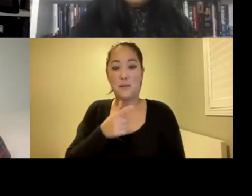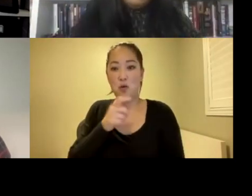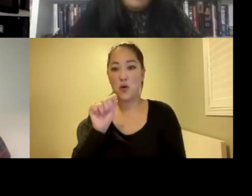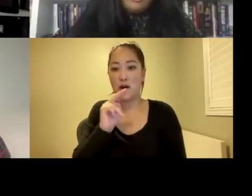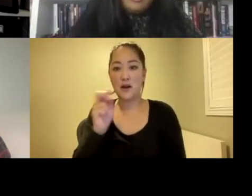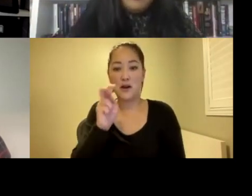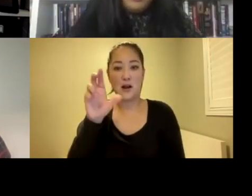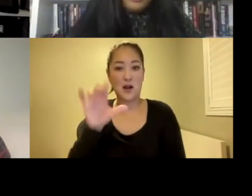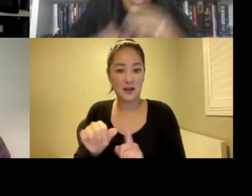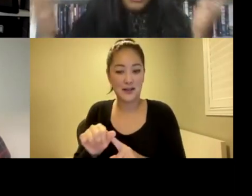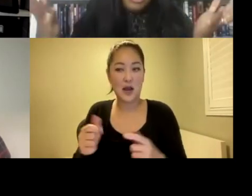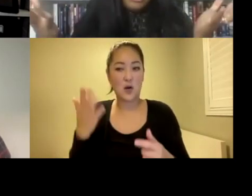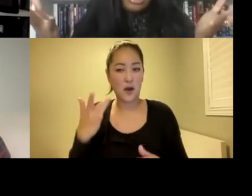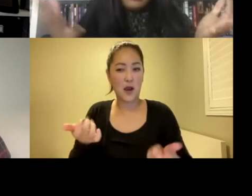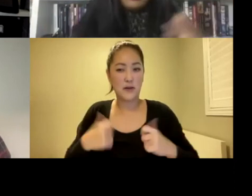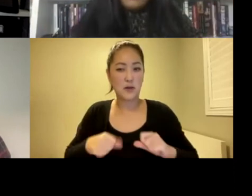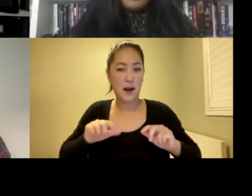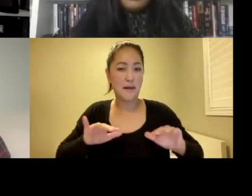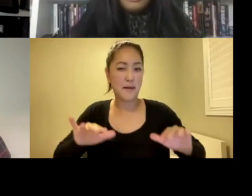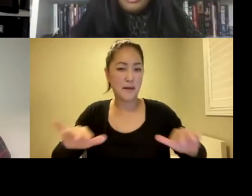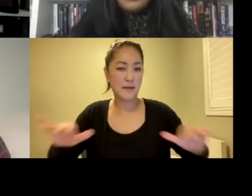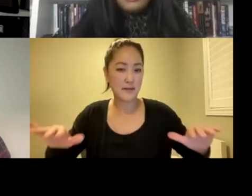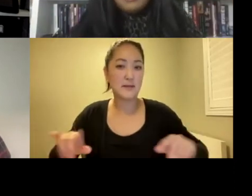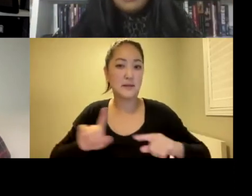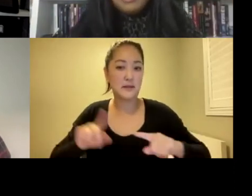out what the show could look like as a